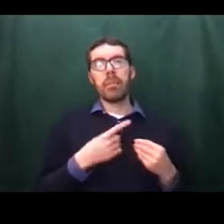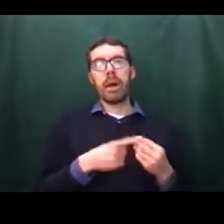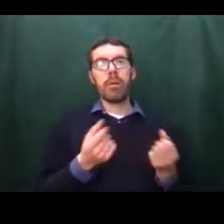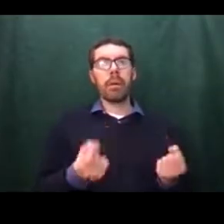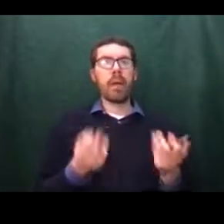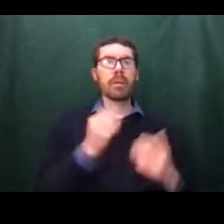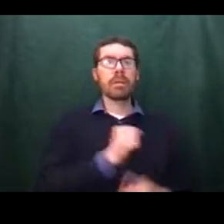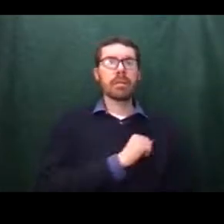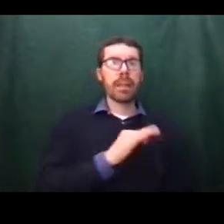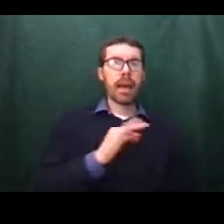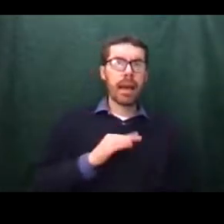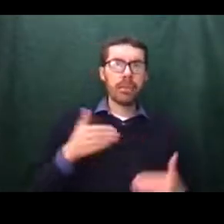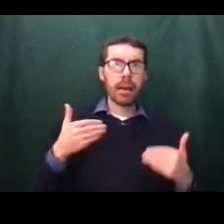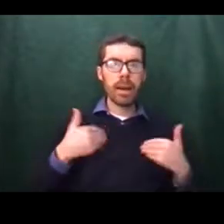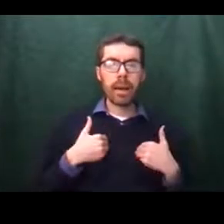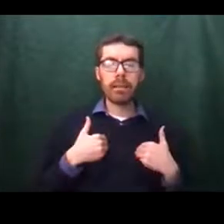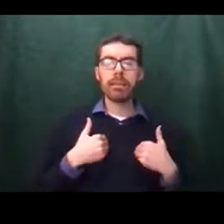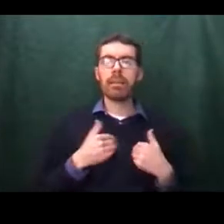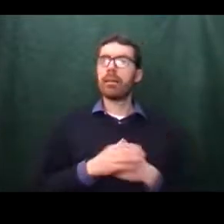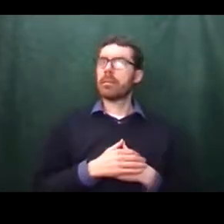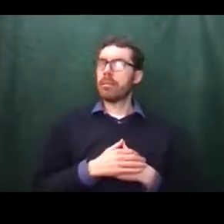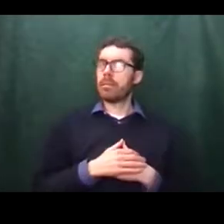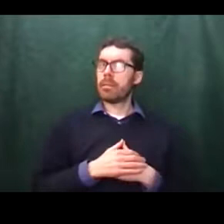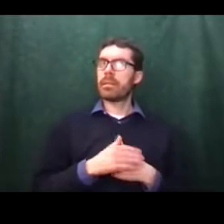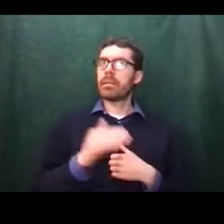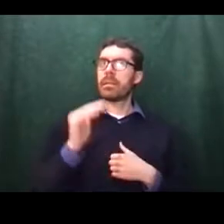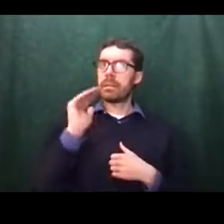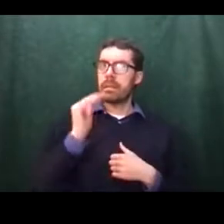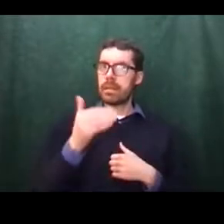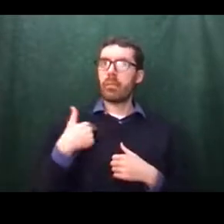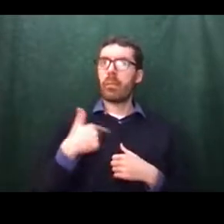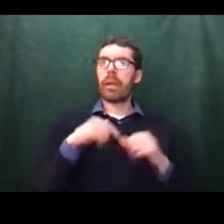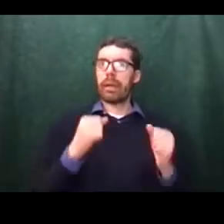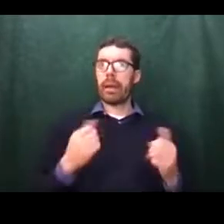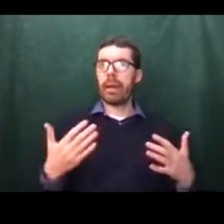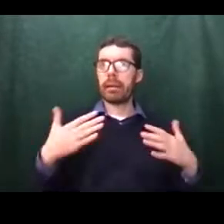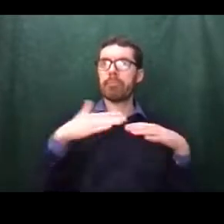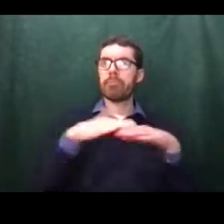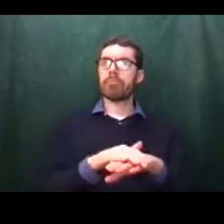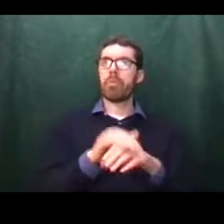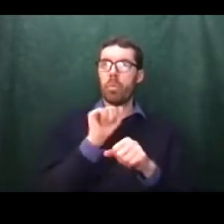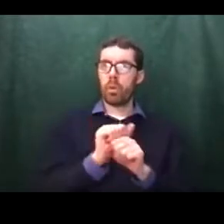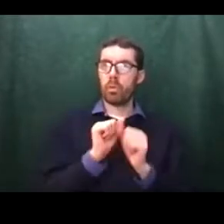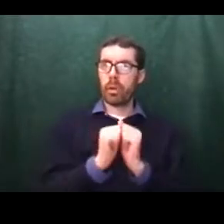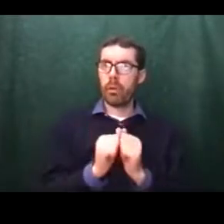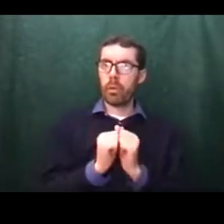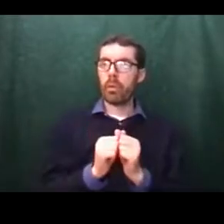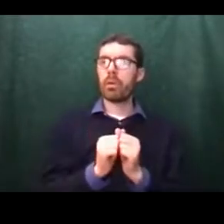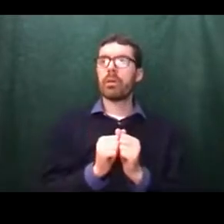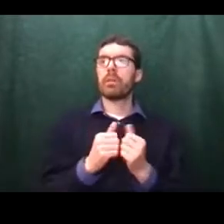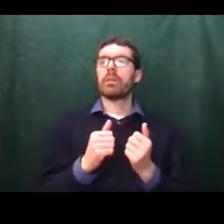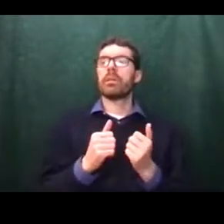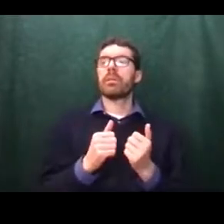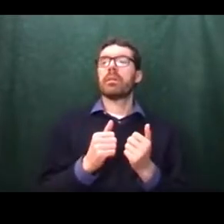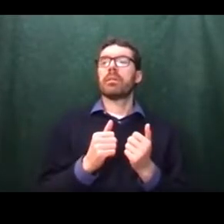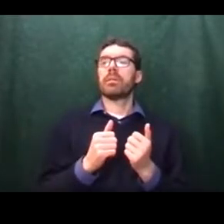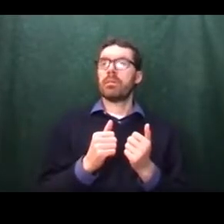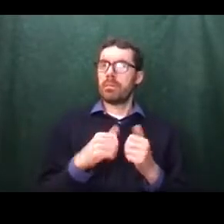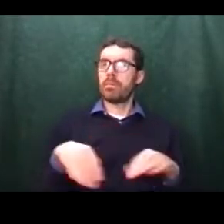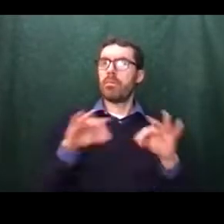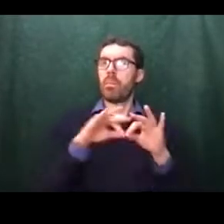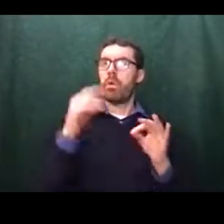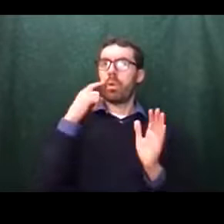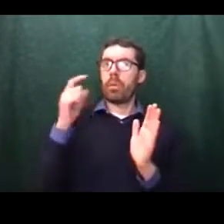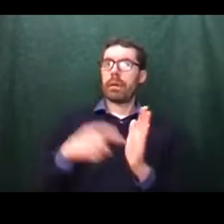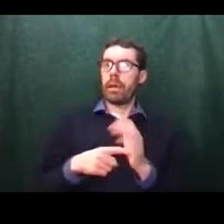people we have and all this. There's got to be a place where we come together, and there's got to be a place where we recognize that this is a